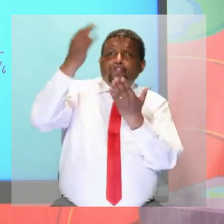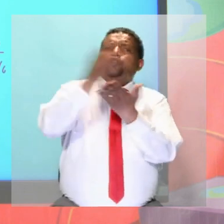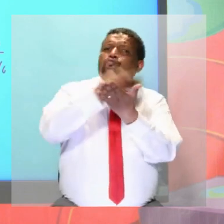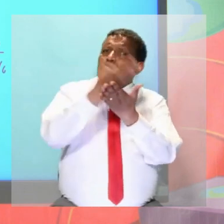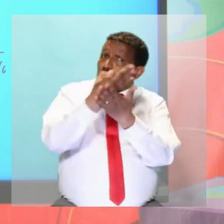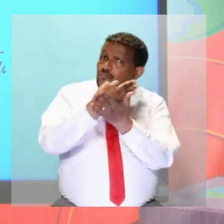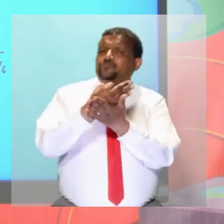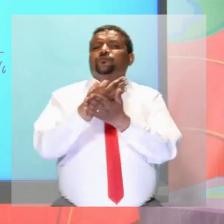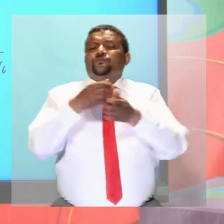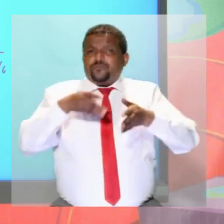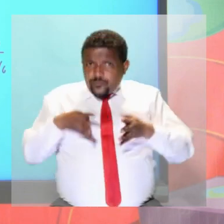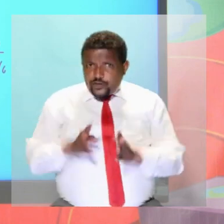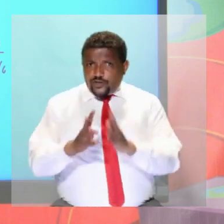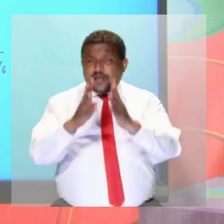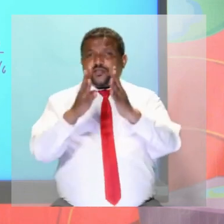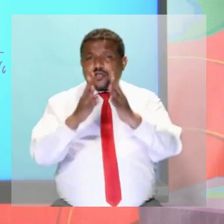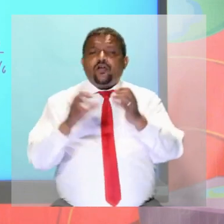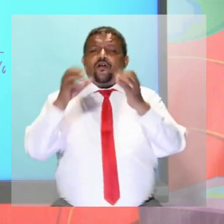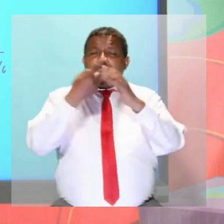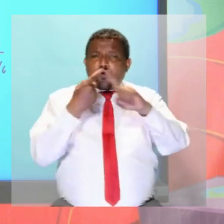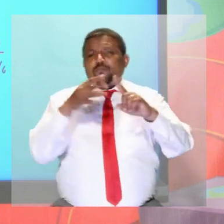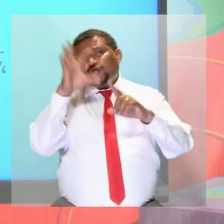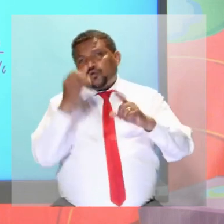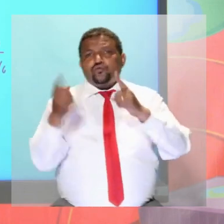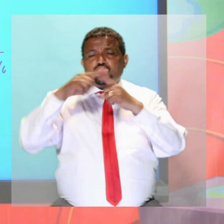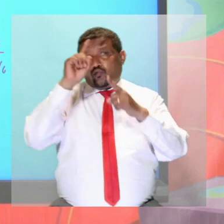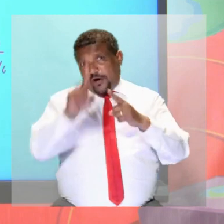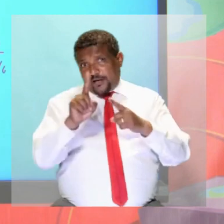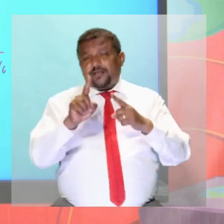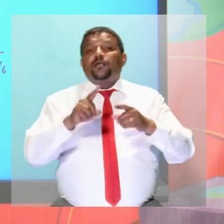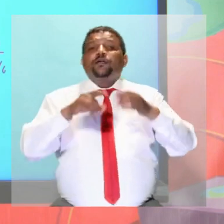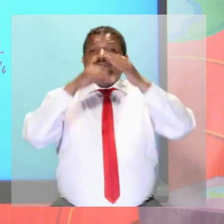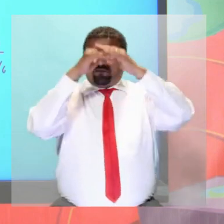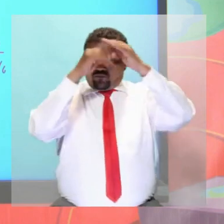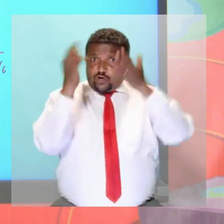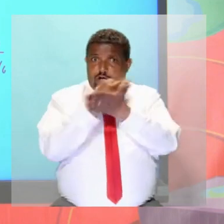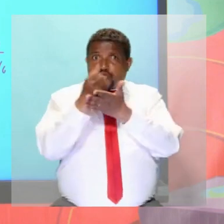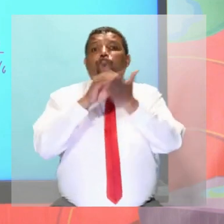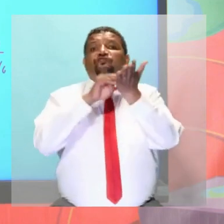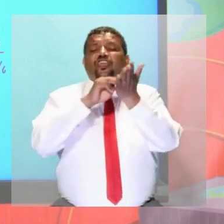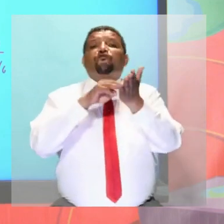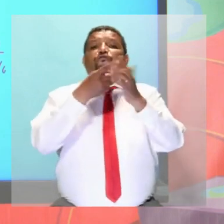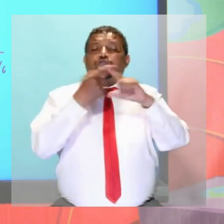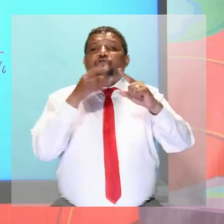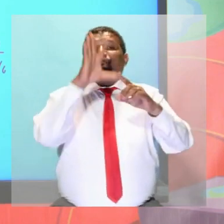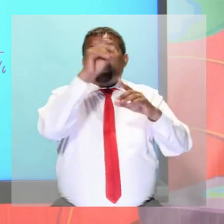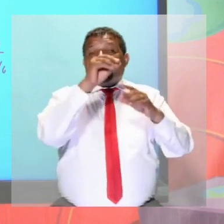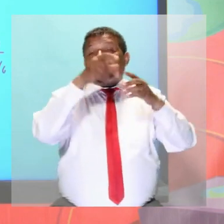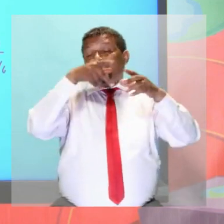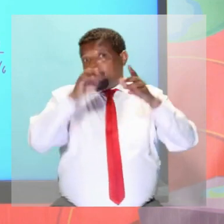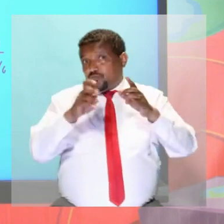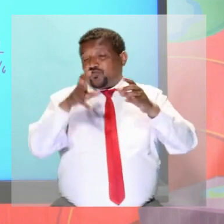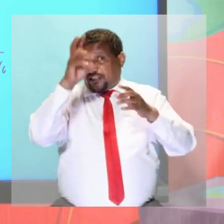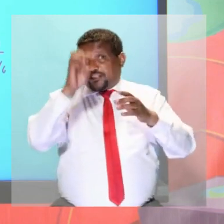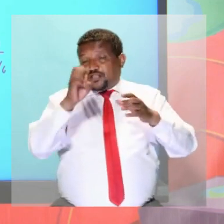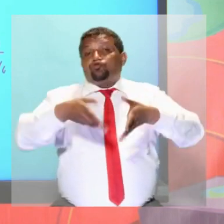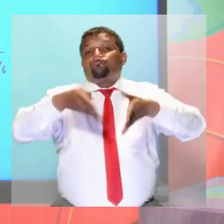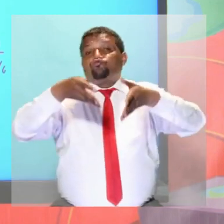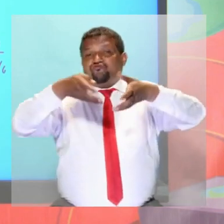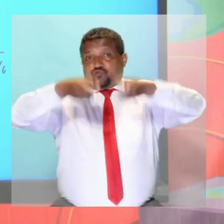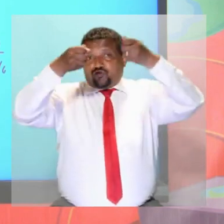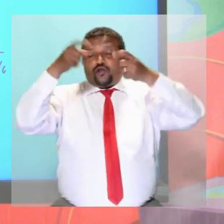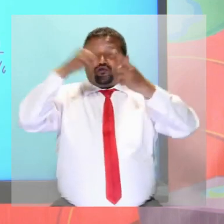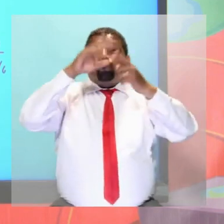to 1, if the production of teff declined from 60 quintal to 50 quintal, then let's take